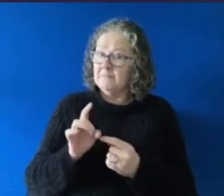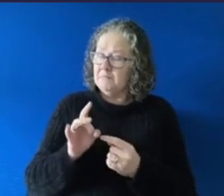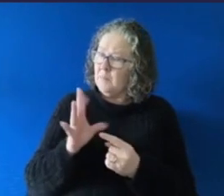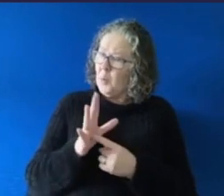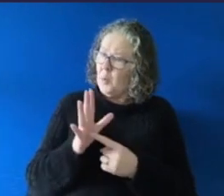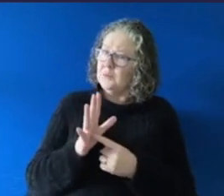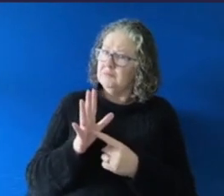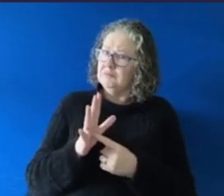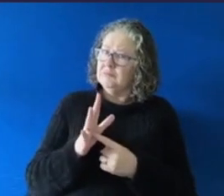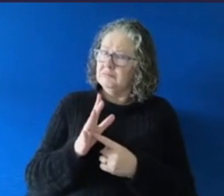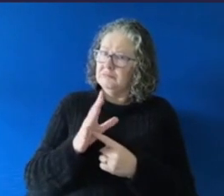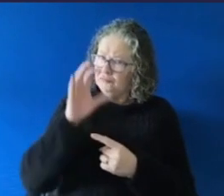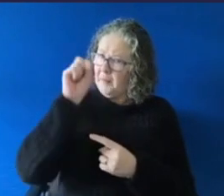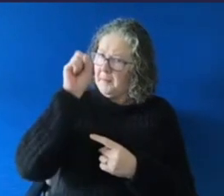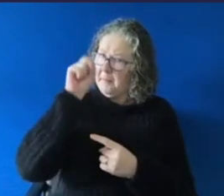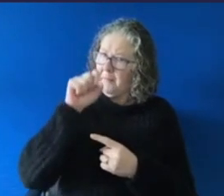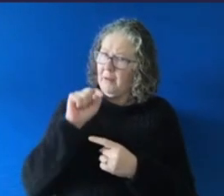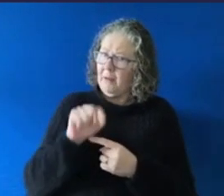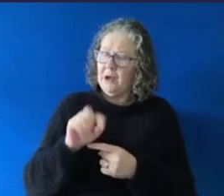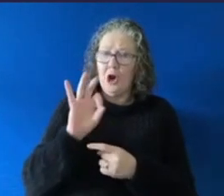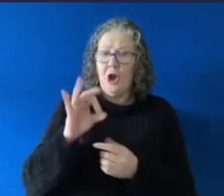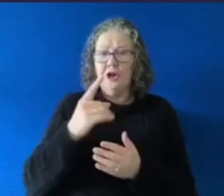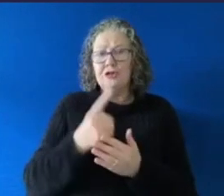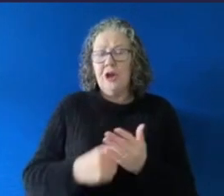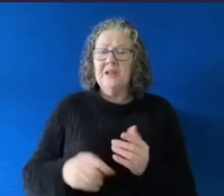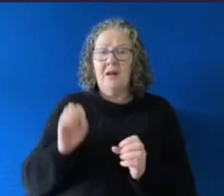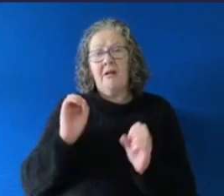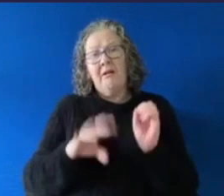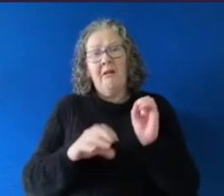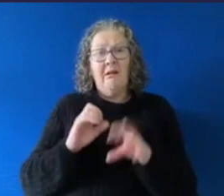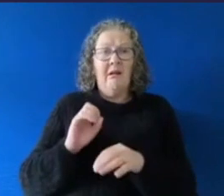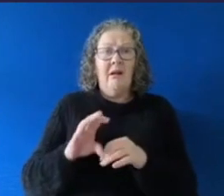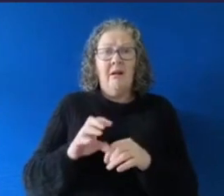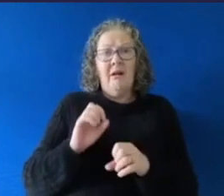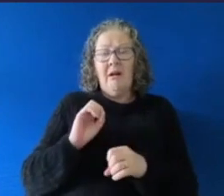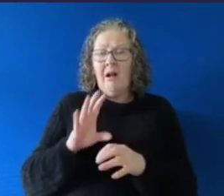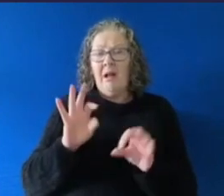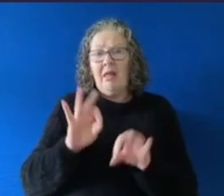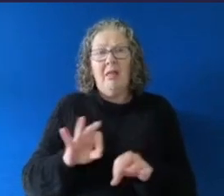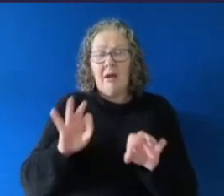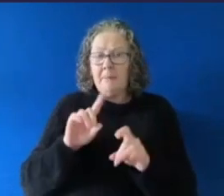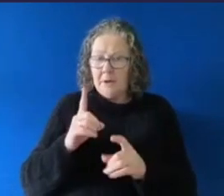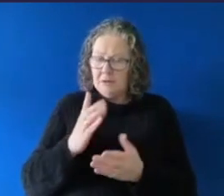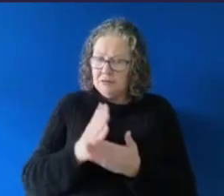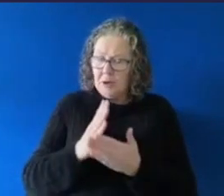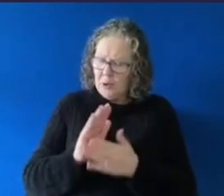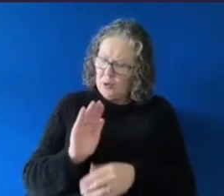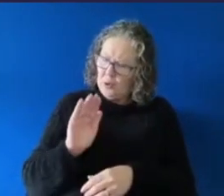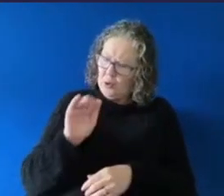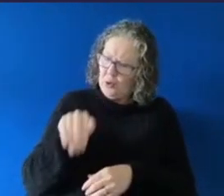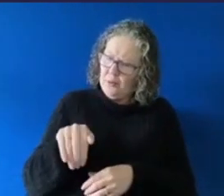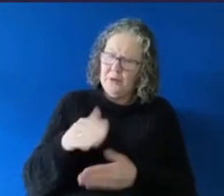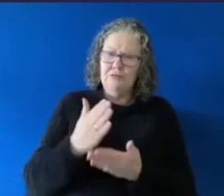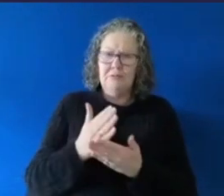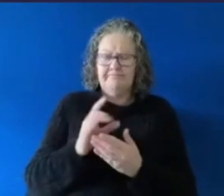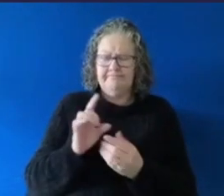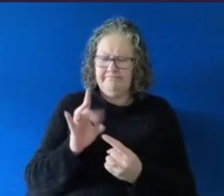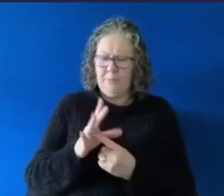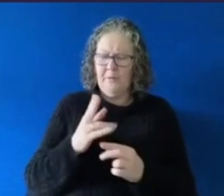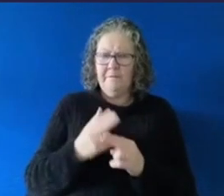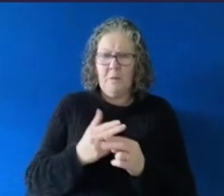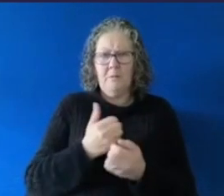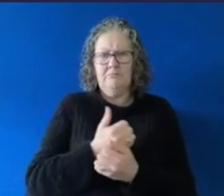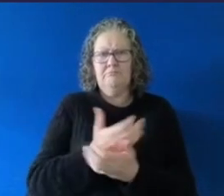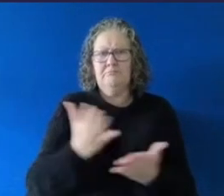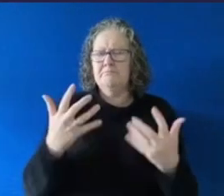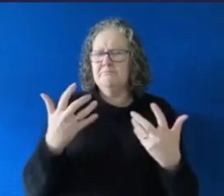the backdrop. This isn't something that we're just playing at, but it really makes a significant difference in many people's lives.